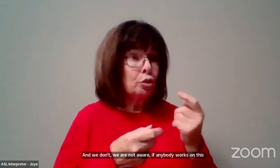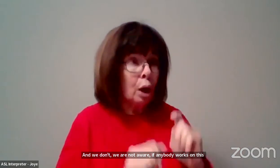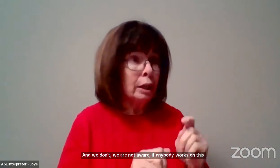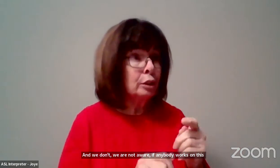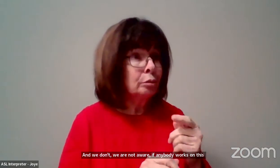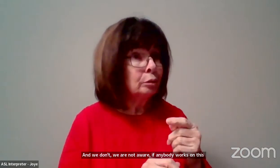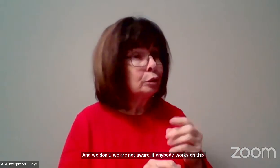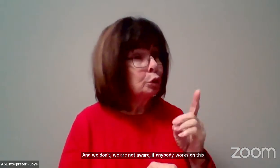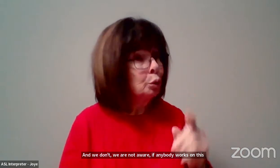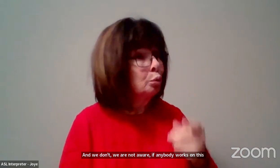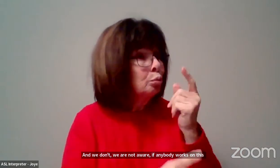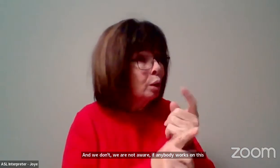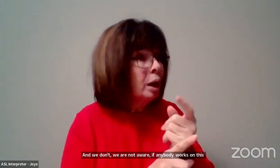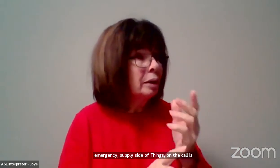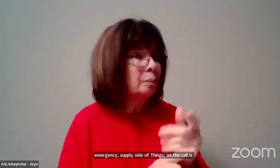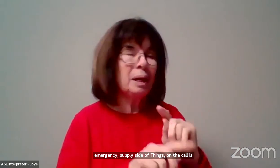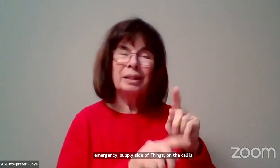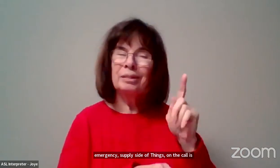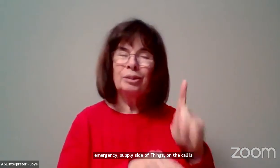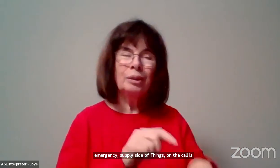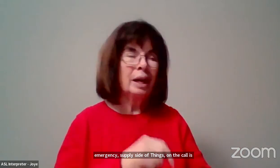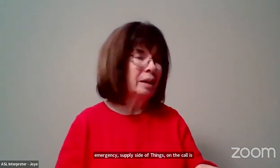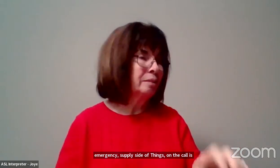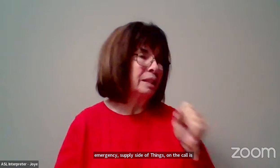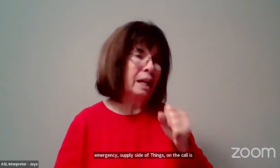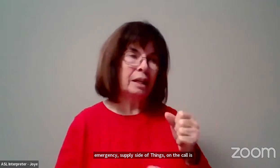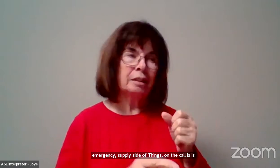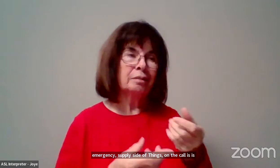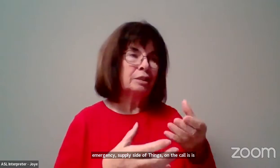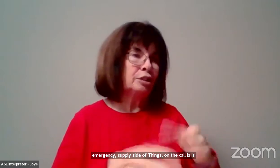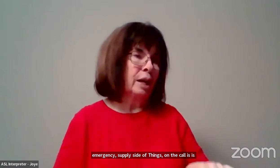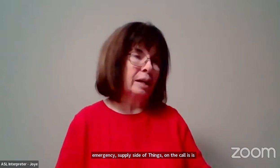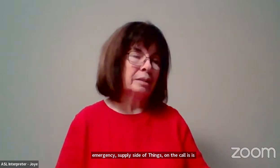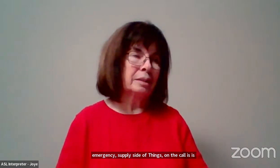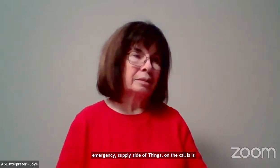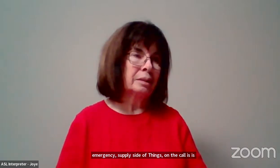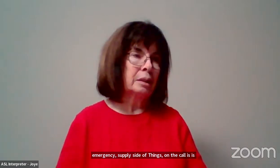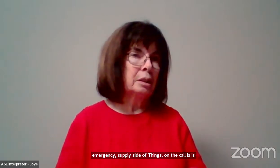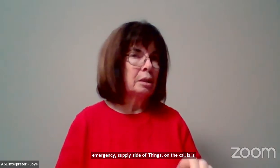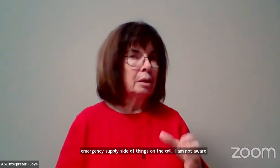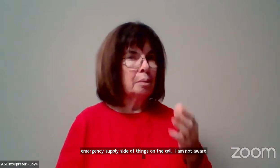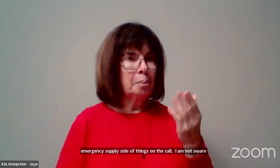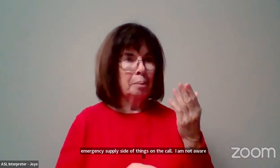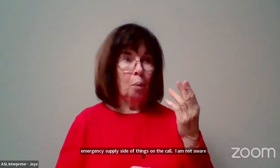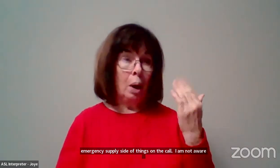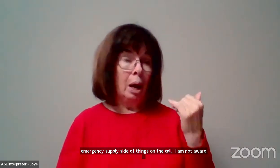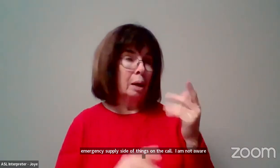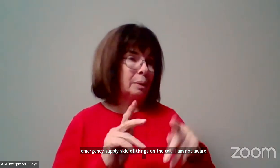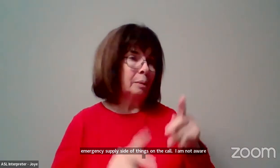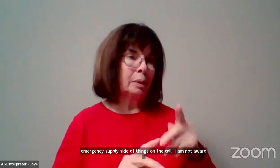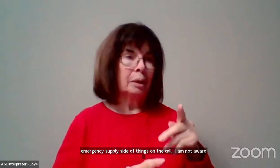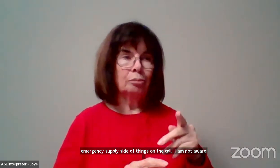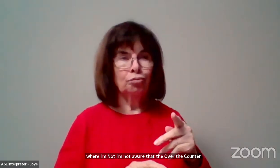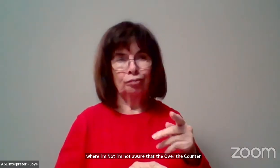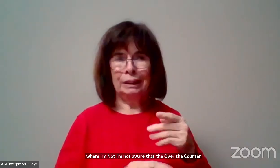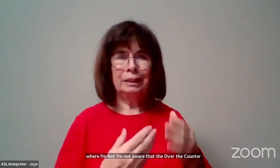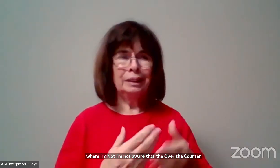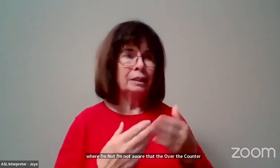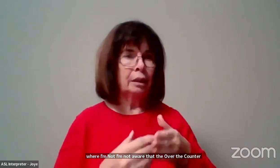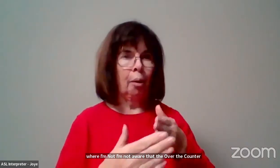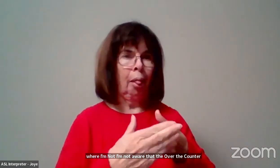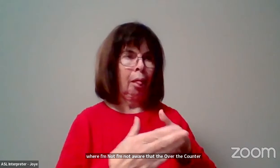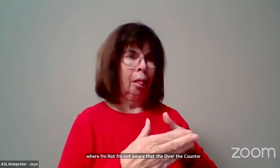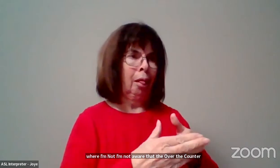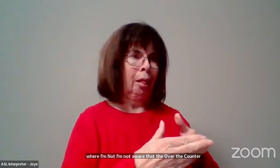the right thing, you can't take that chance at this particular point in the way how people are so litigious. I'm just